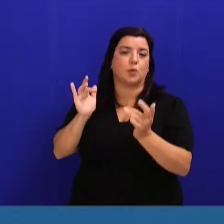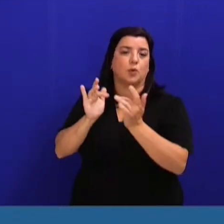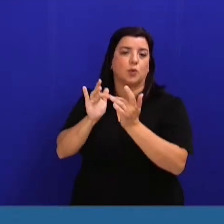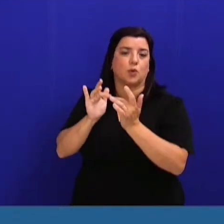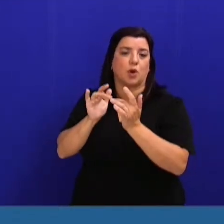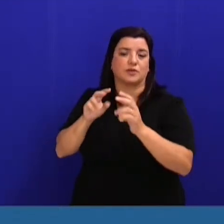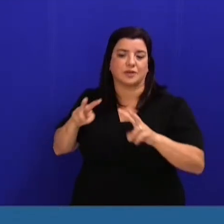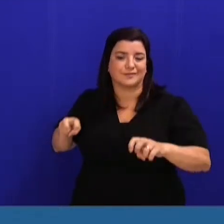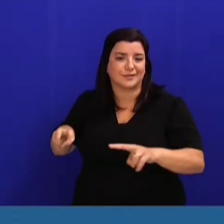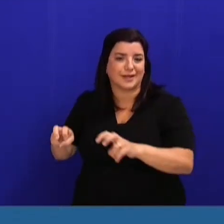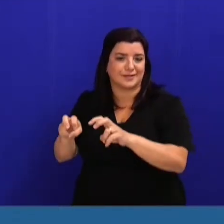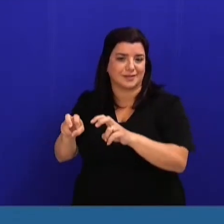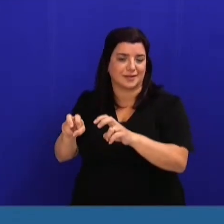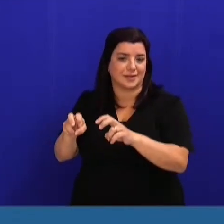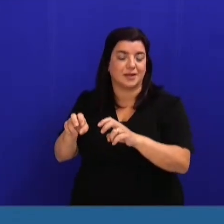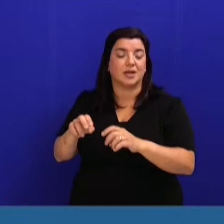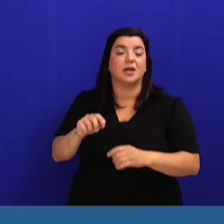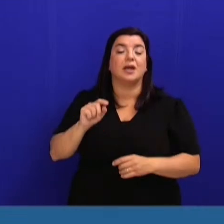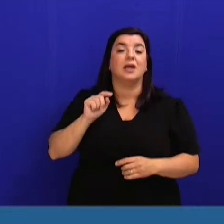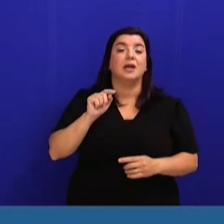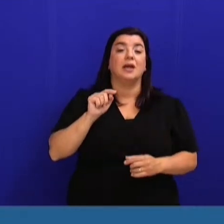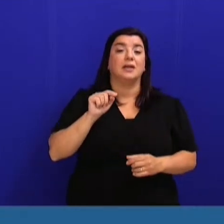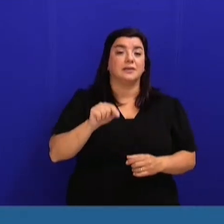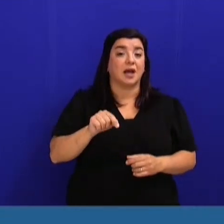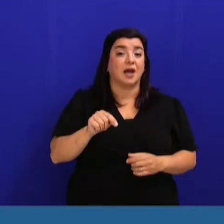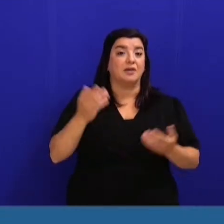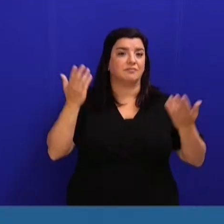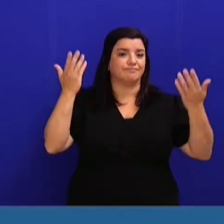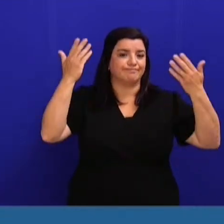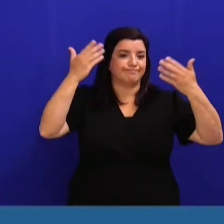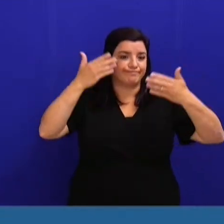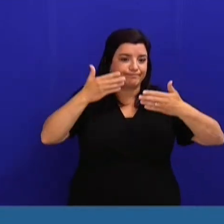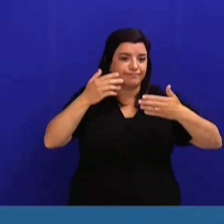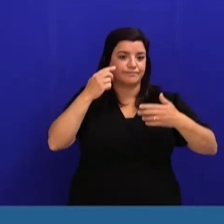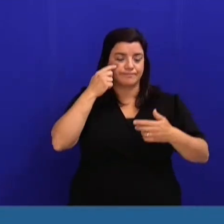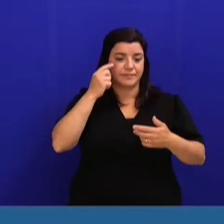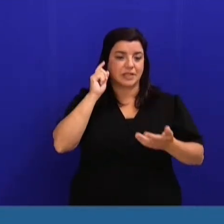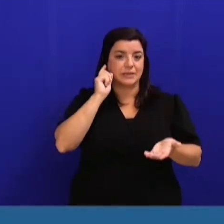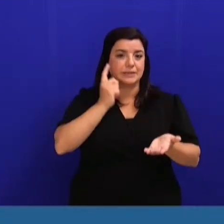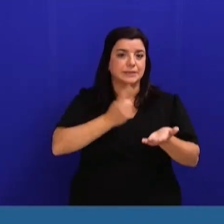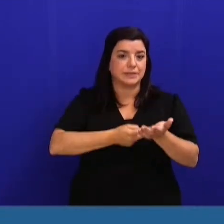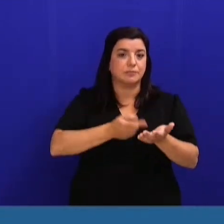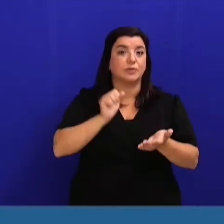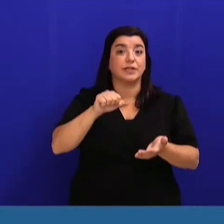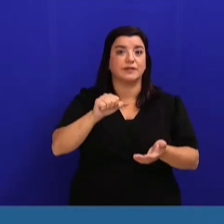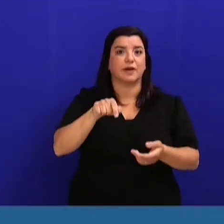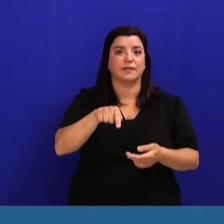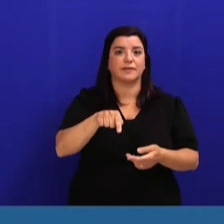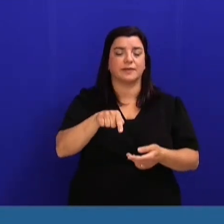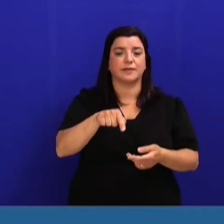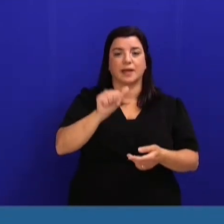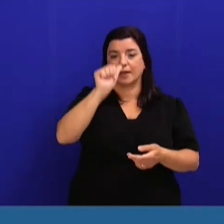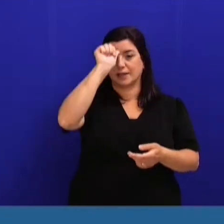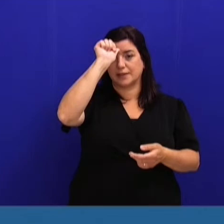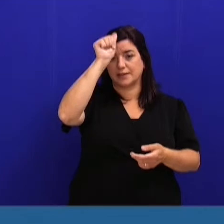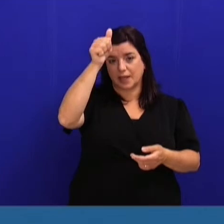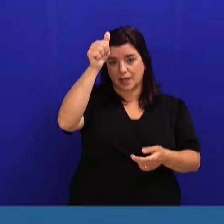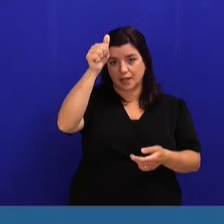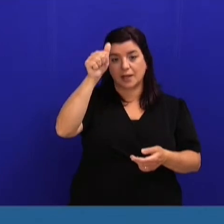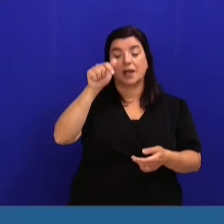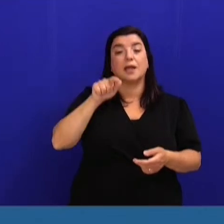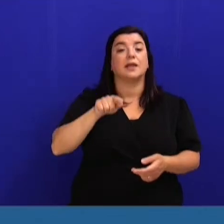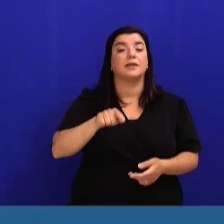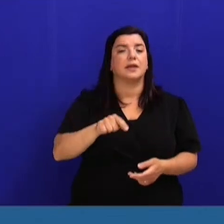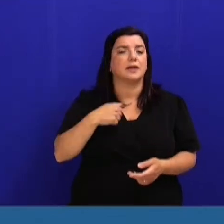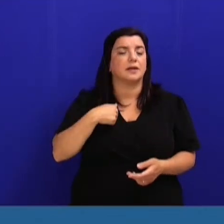il-każ li mill-genomic sequencing ta' bil-lejl ħareġ li huwa tal-varjant li oriġina mill-Indja, hemmhekk bħalissa